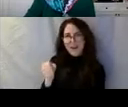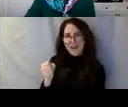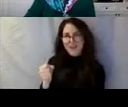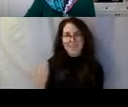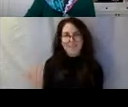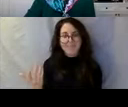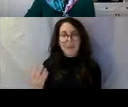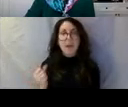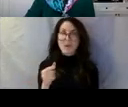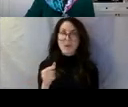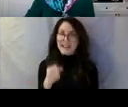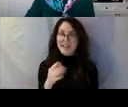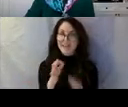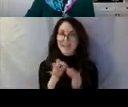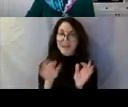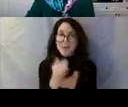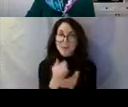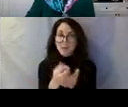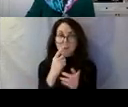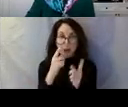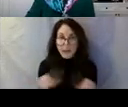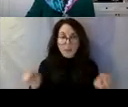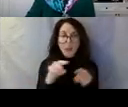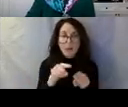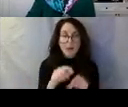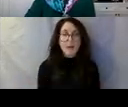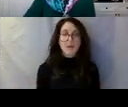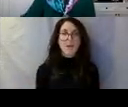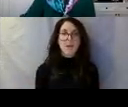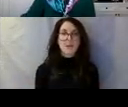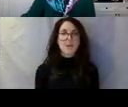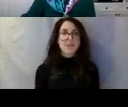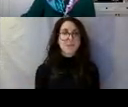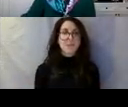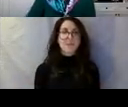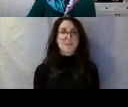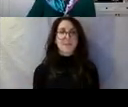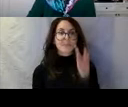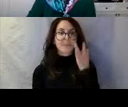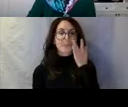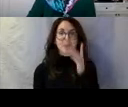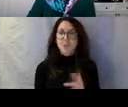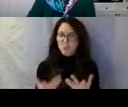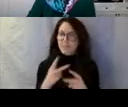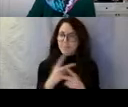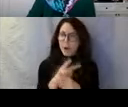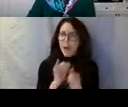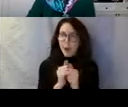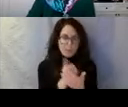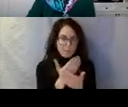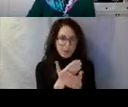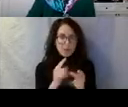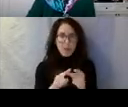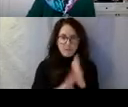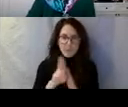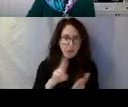a free resource for anyone, artistproducerresource.ca. You can figure out how to make your budget. You can figure out how to make a contract. Like, you can figure out